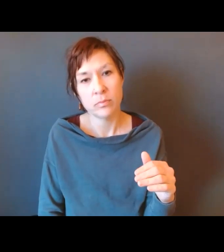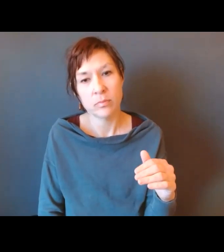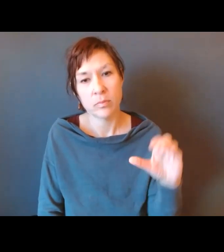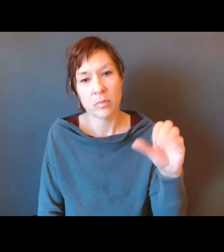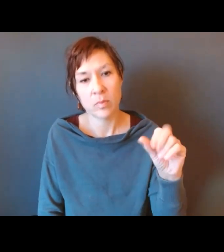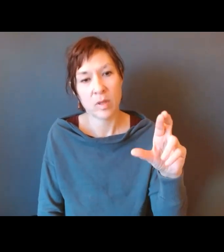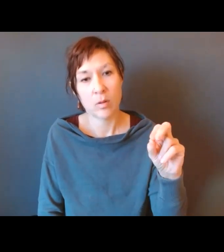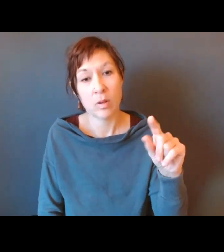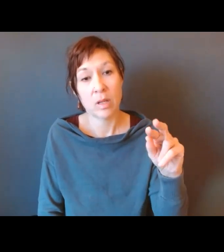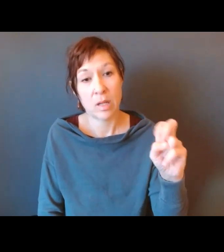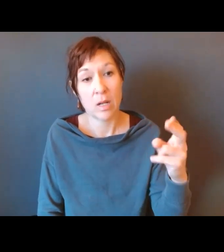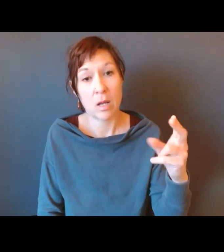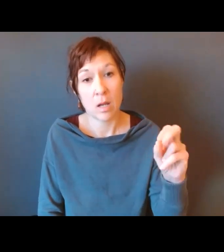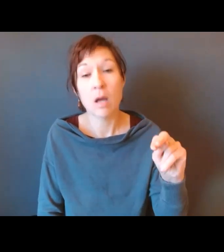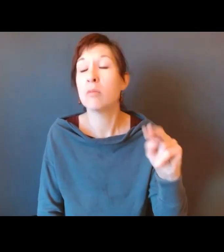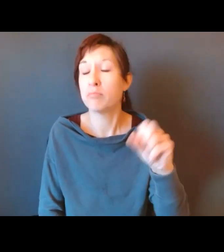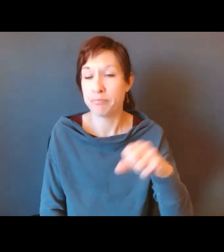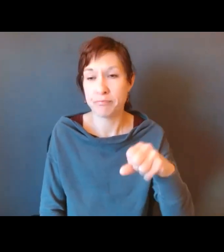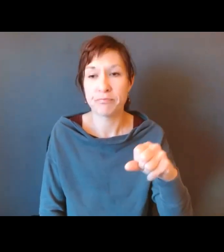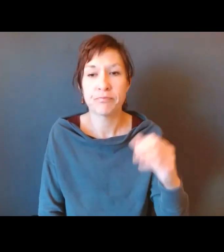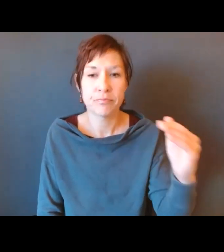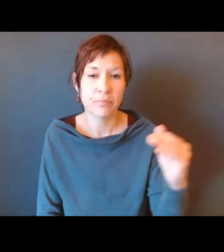Caroline Hahn, please. Approve.